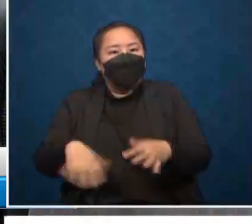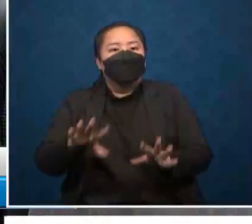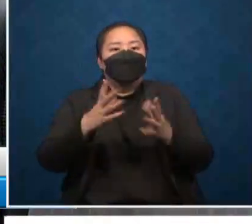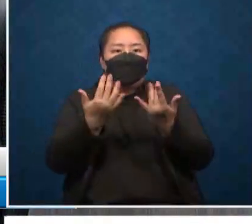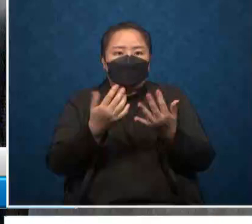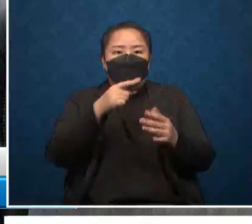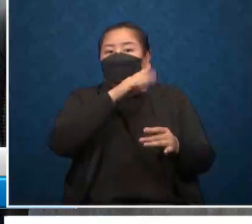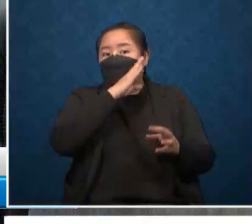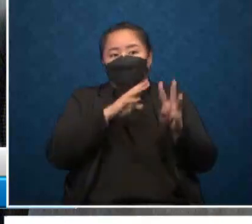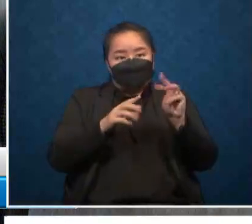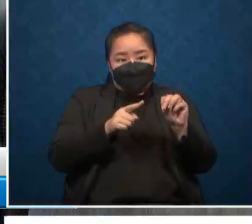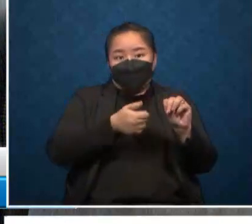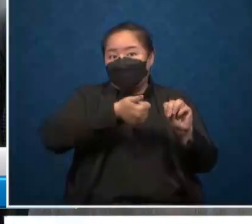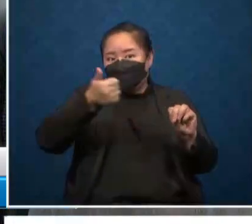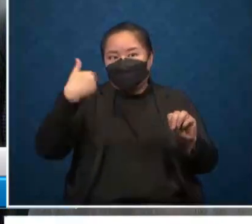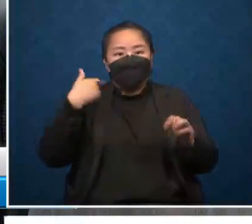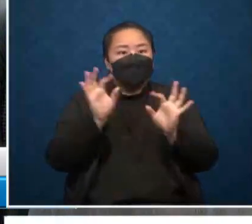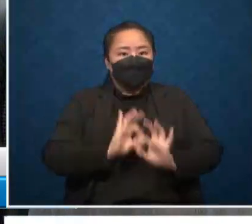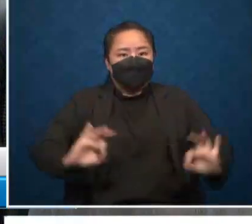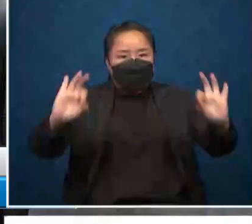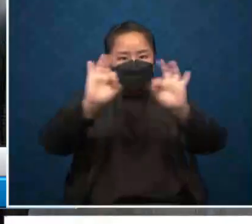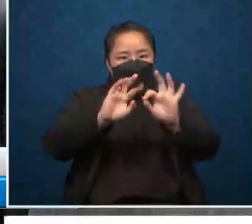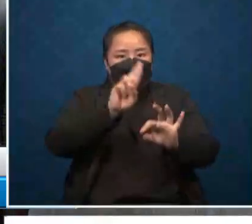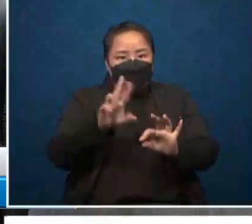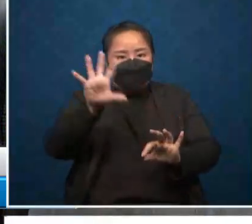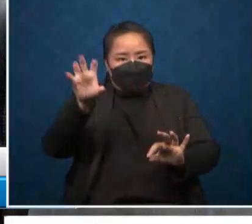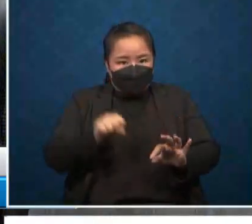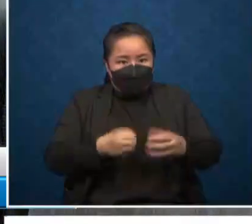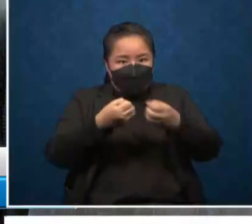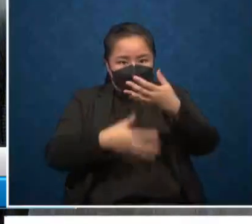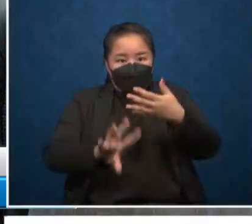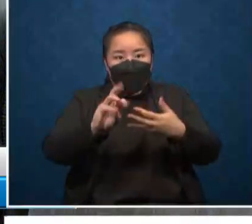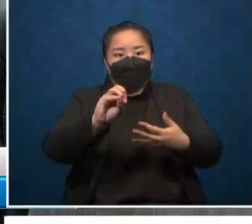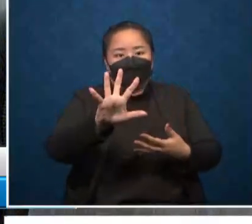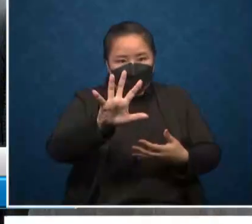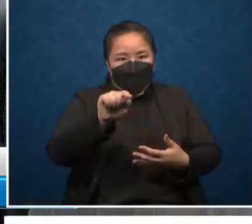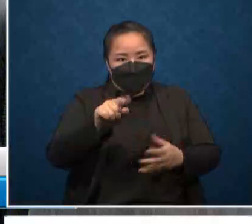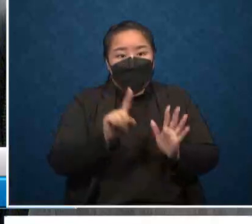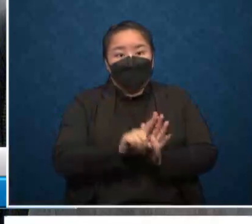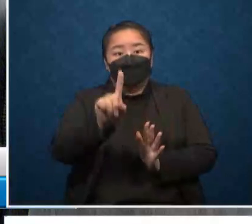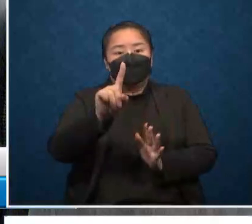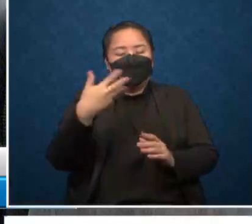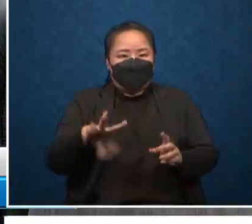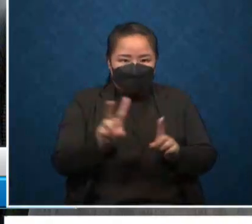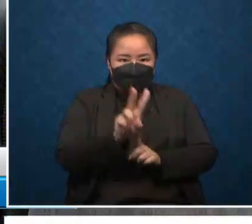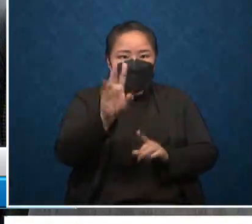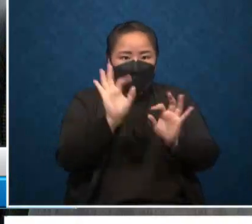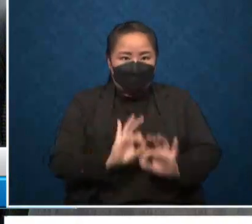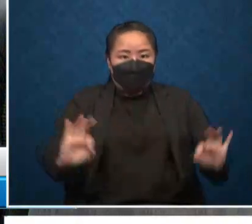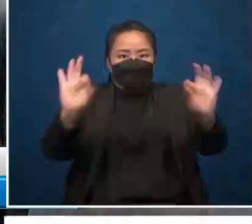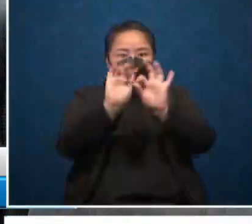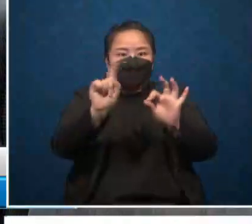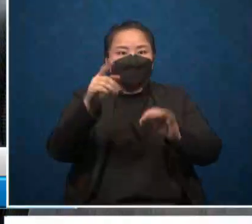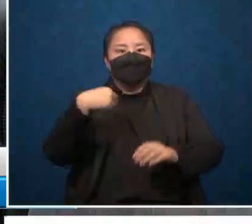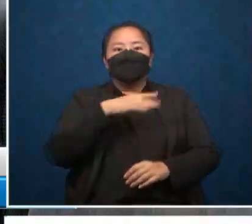is a important maybe we use 65. This the first rule. In the second rule, second rule very important. If there is a